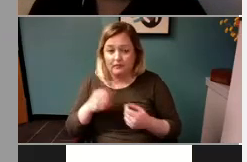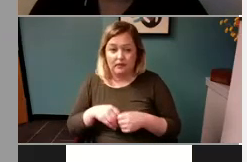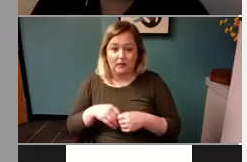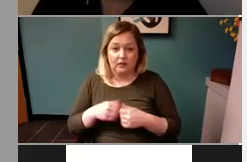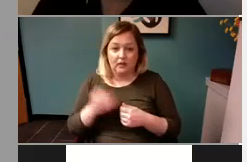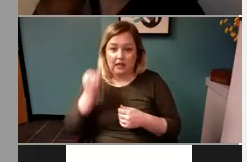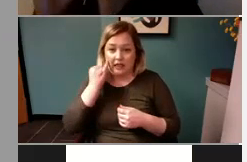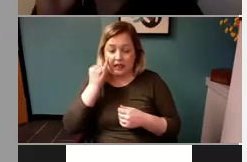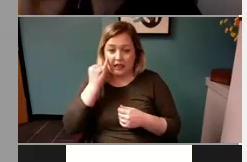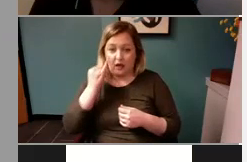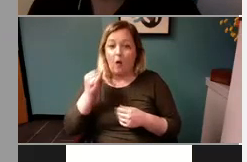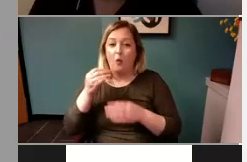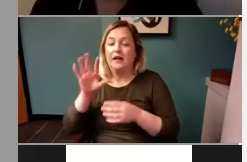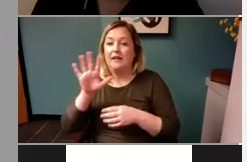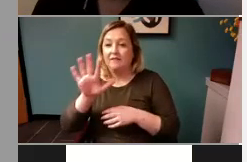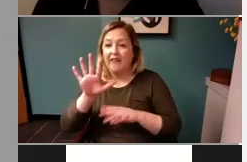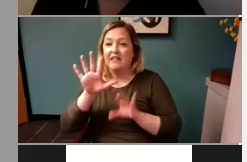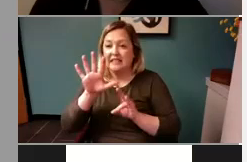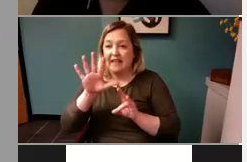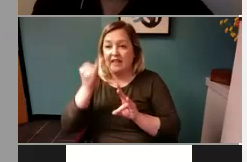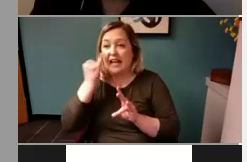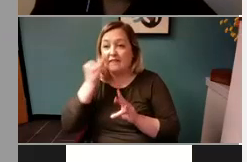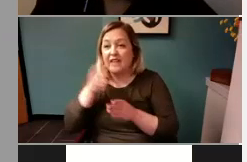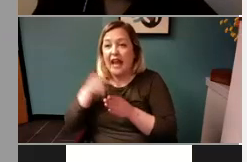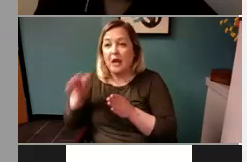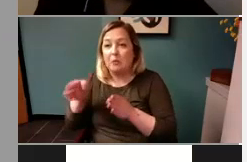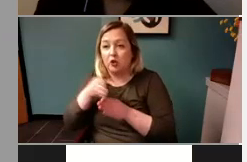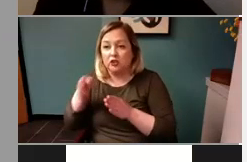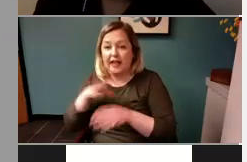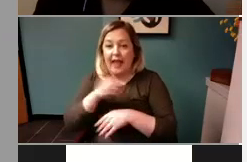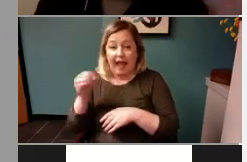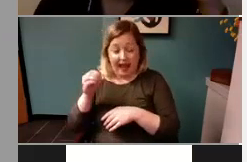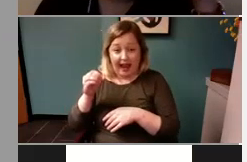are neighbors as well. Now, is this graph planar?